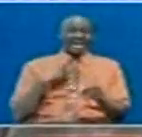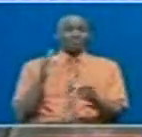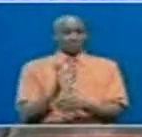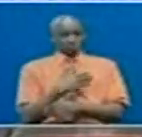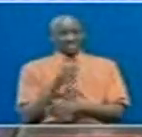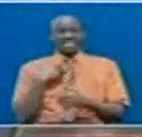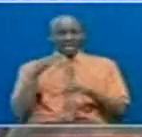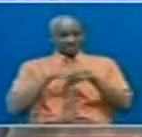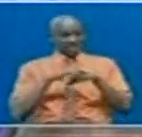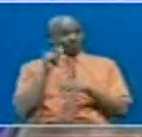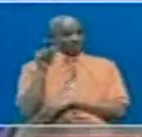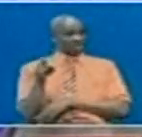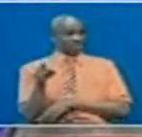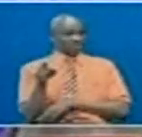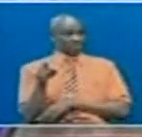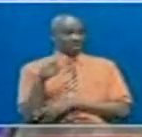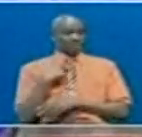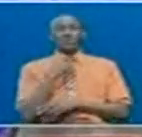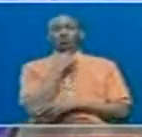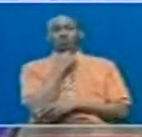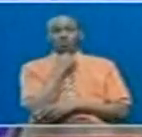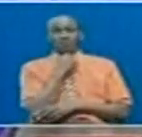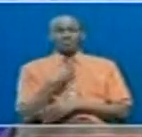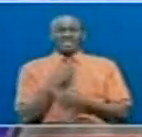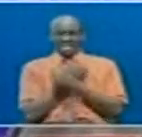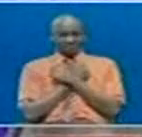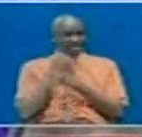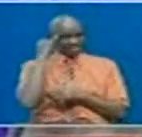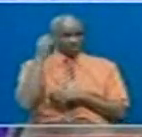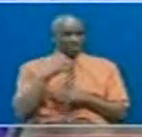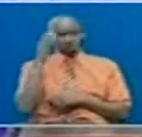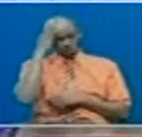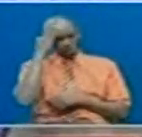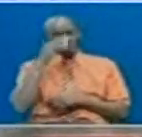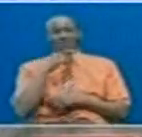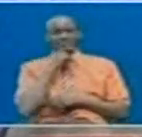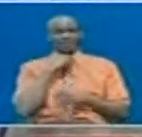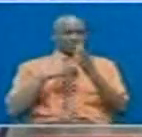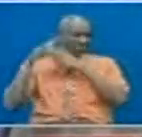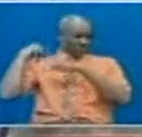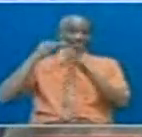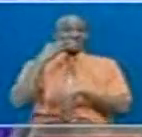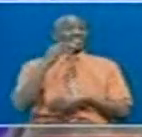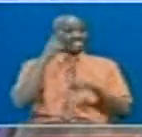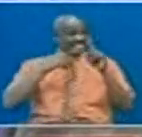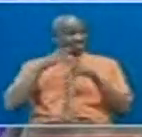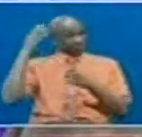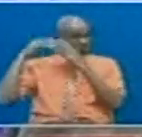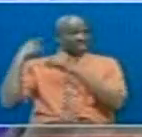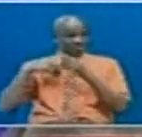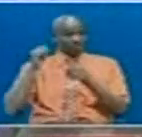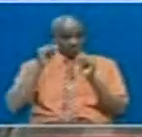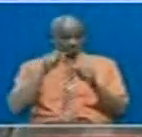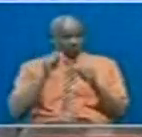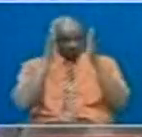in Africa. I would love the idea of knowing my forefathers for 300 years. And indeed, if I paid